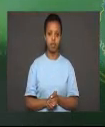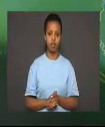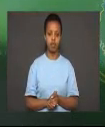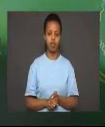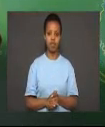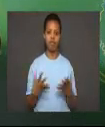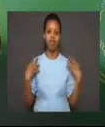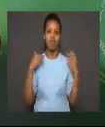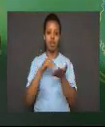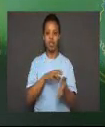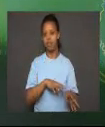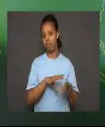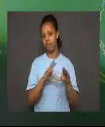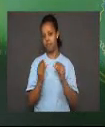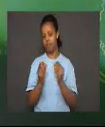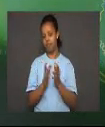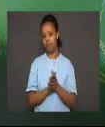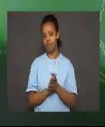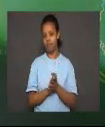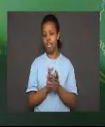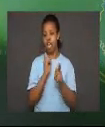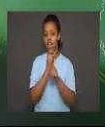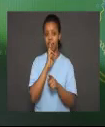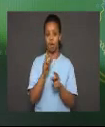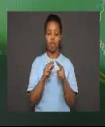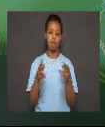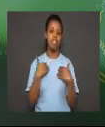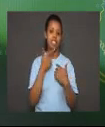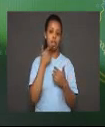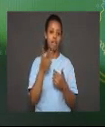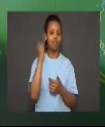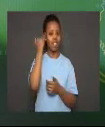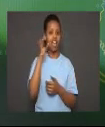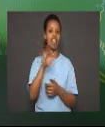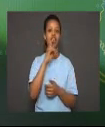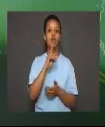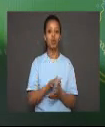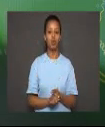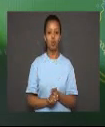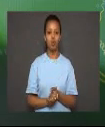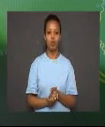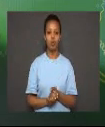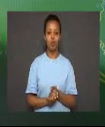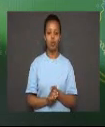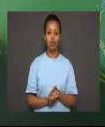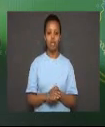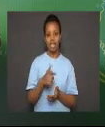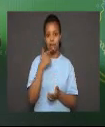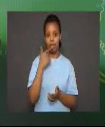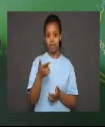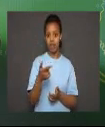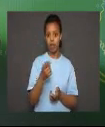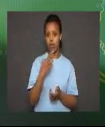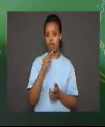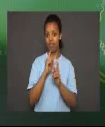Hello again, class. I am sure you had some very interesting ideas. You may have said